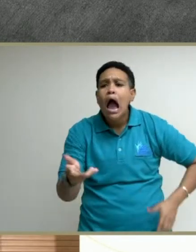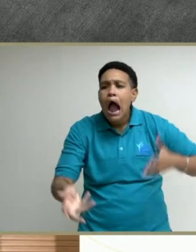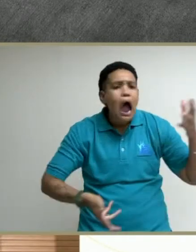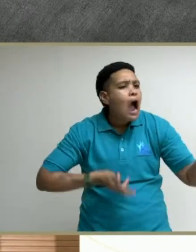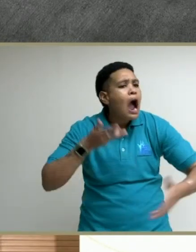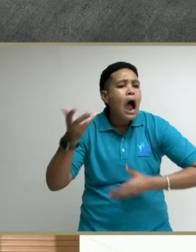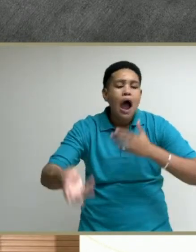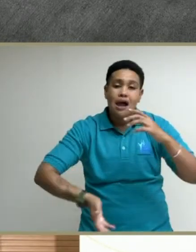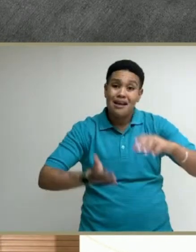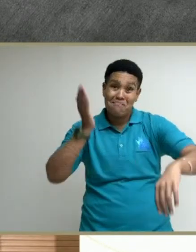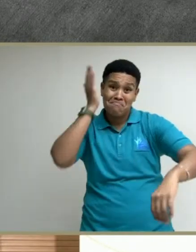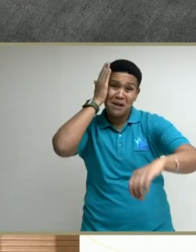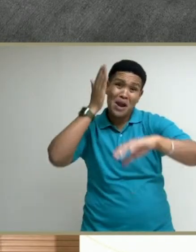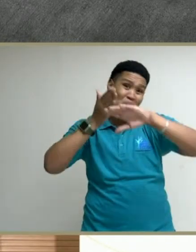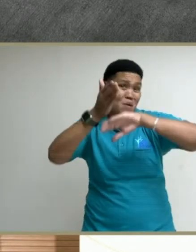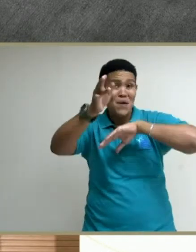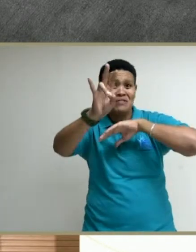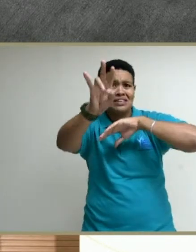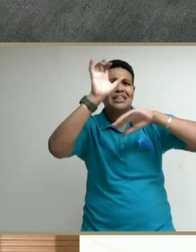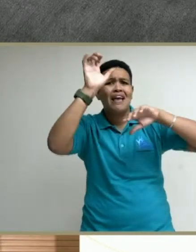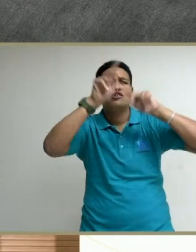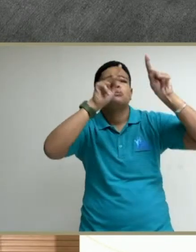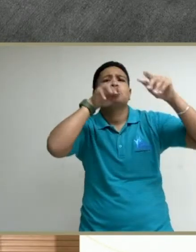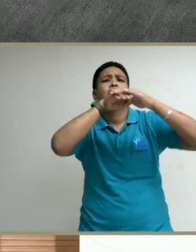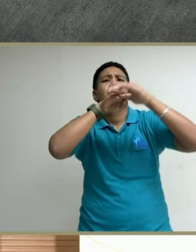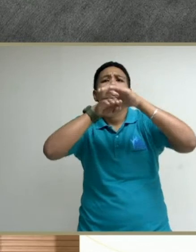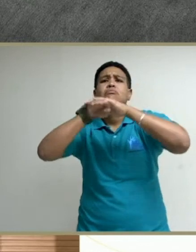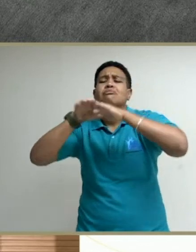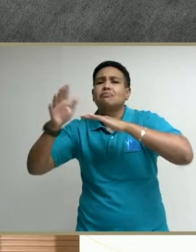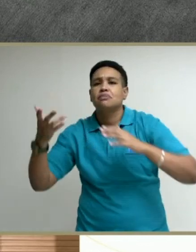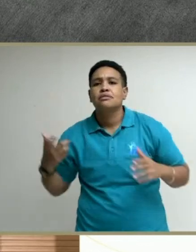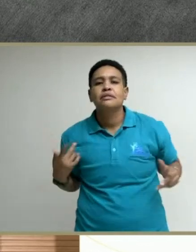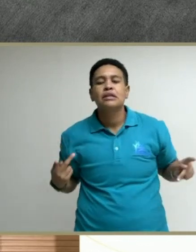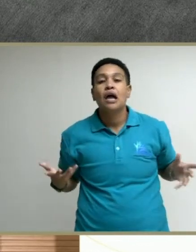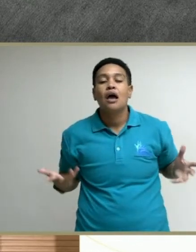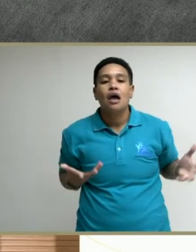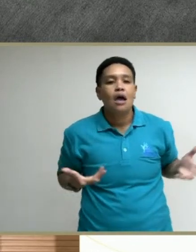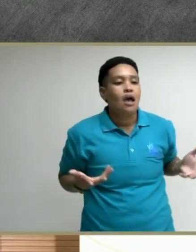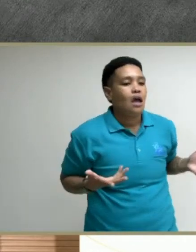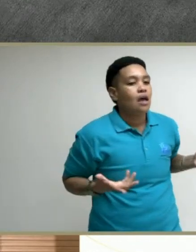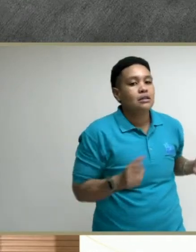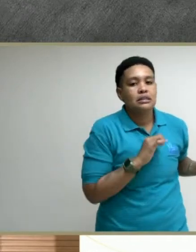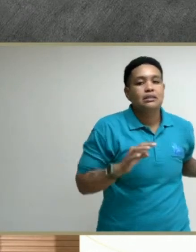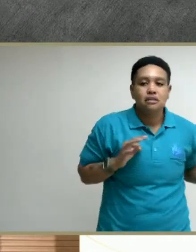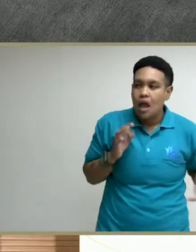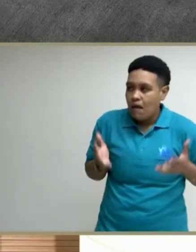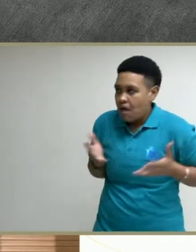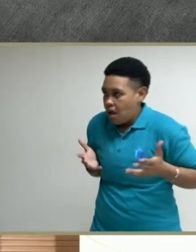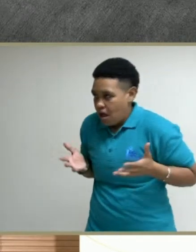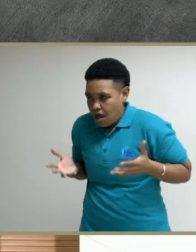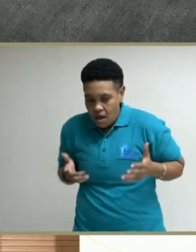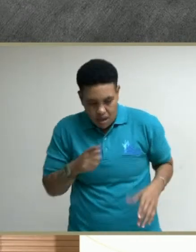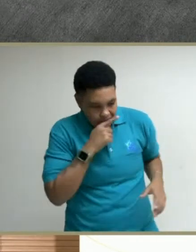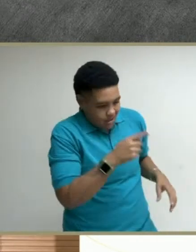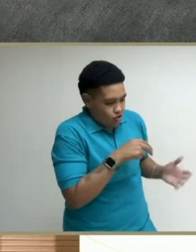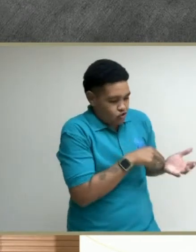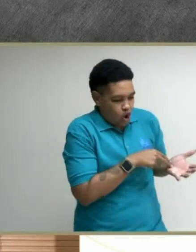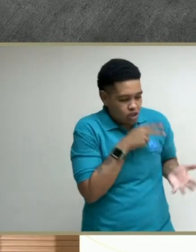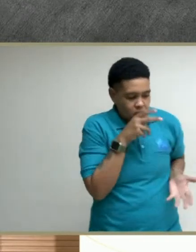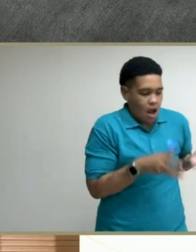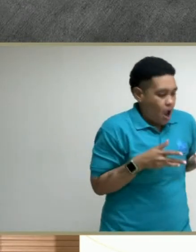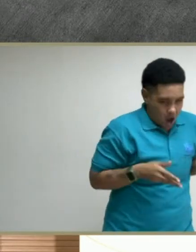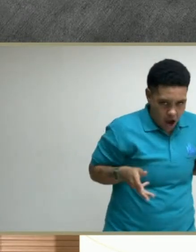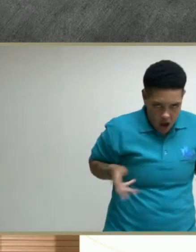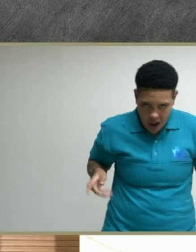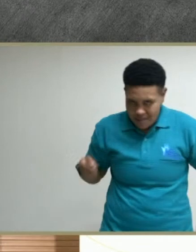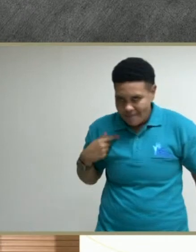went above 700. And that had put our human resources in terms of our healthcare workers, both the